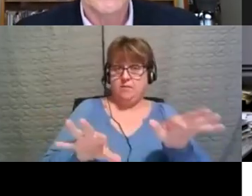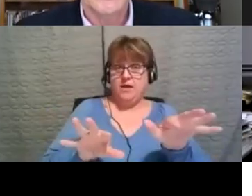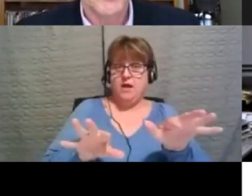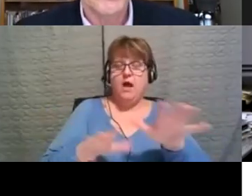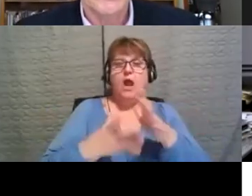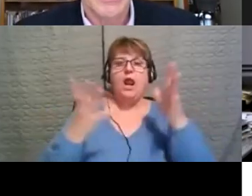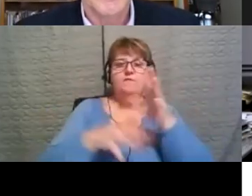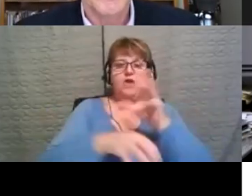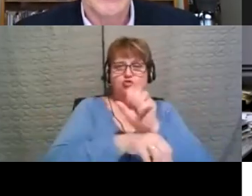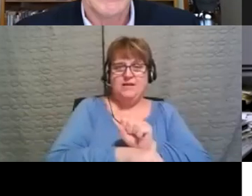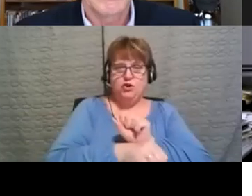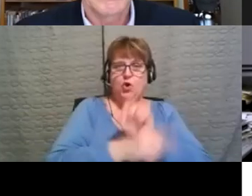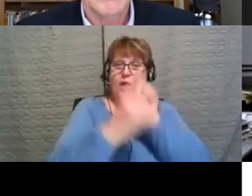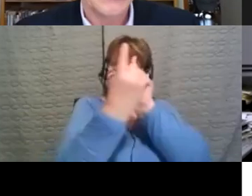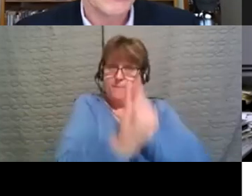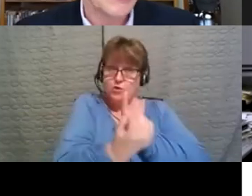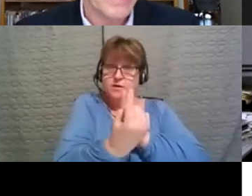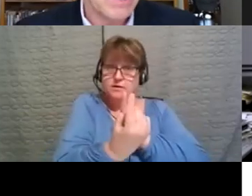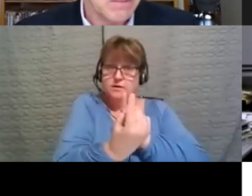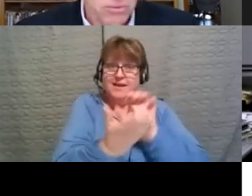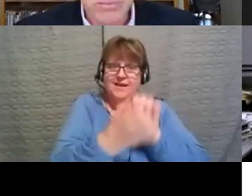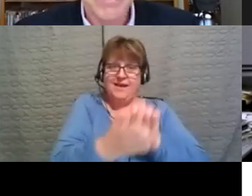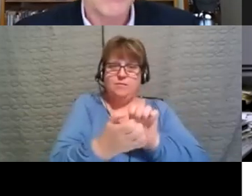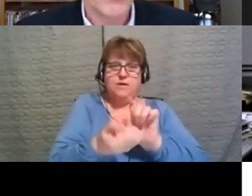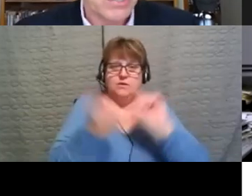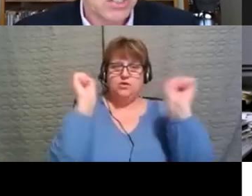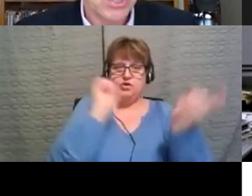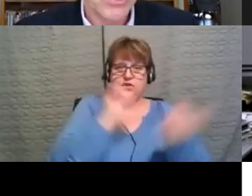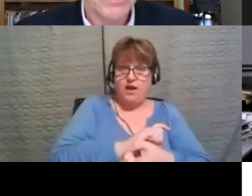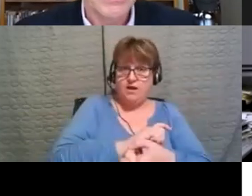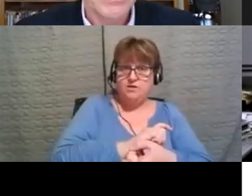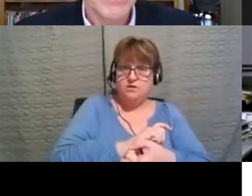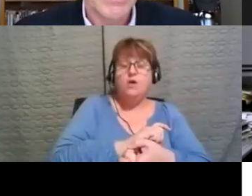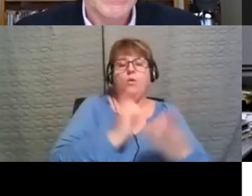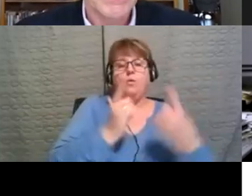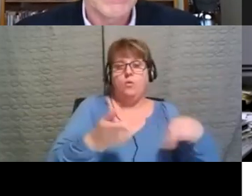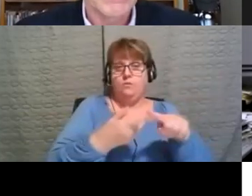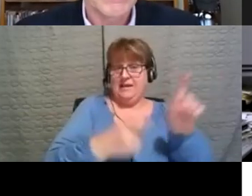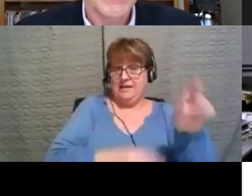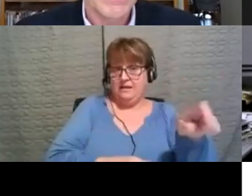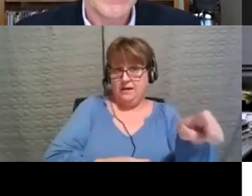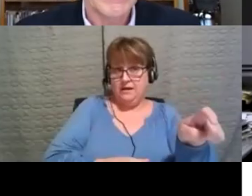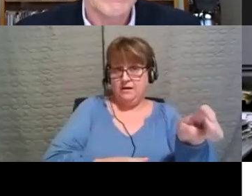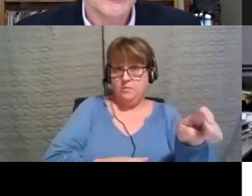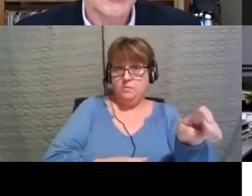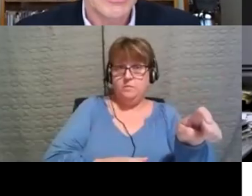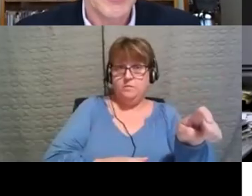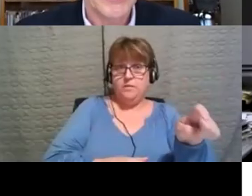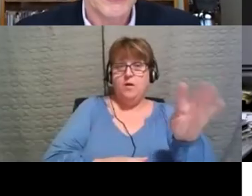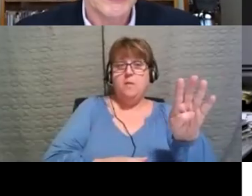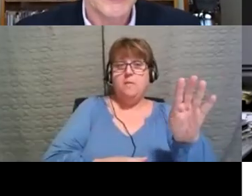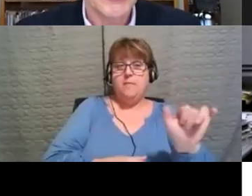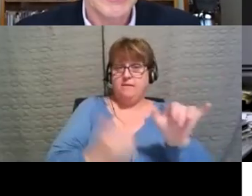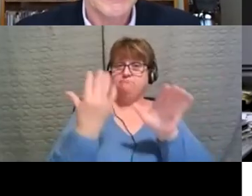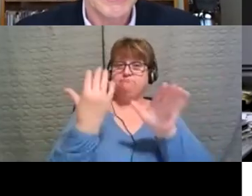traditional in-person can be, you know, supplanted, or when necessary, by virtual kind of